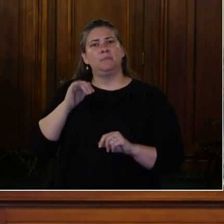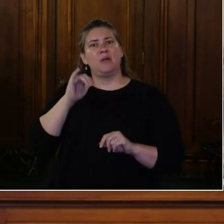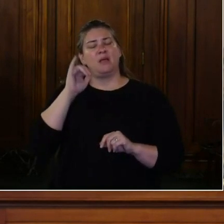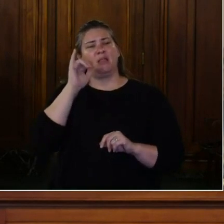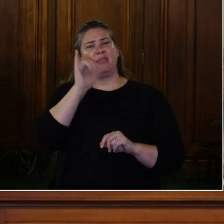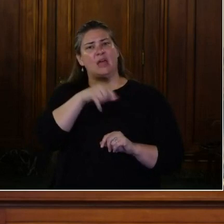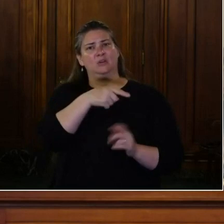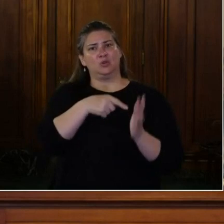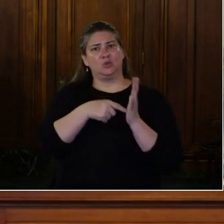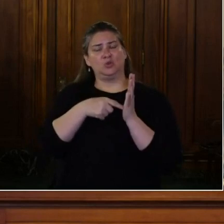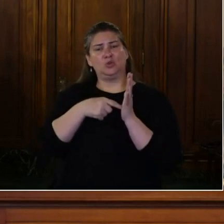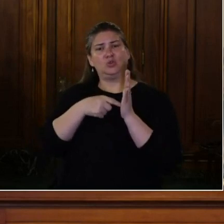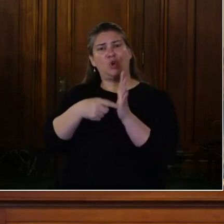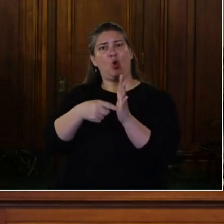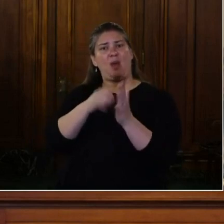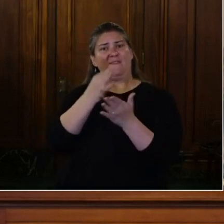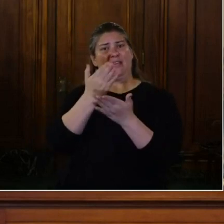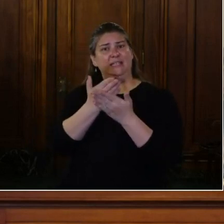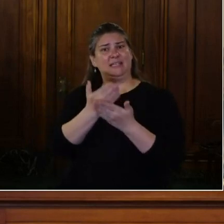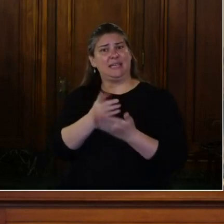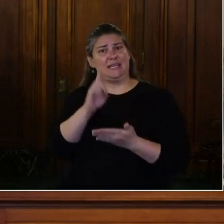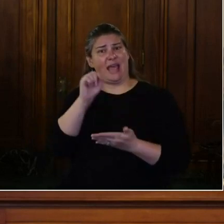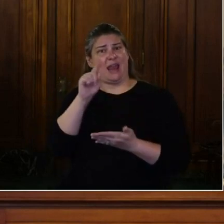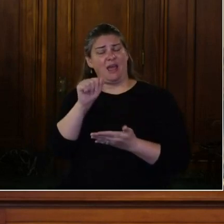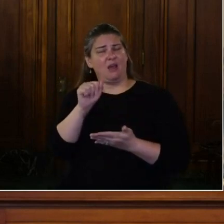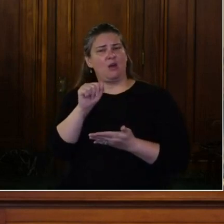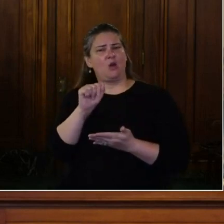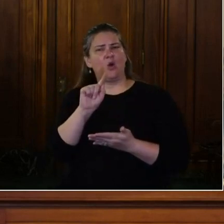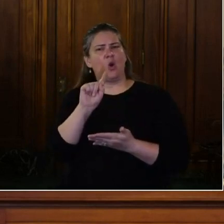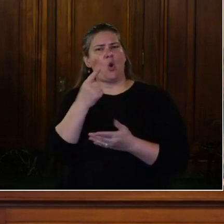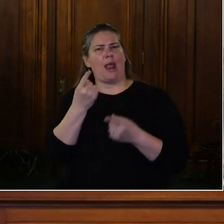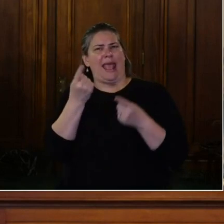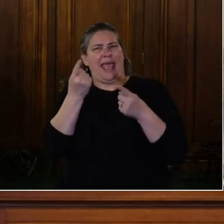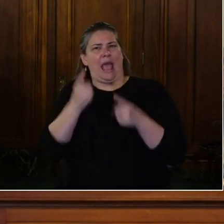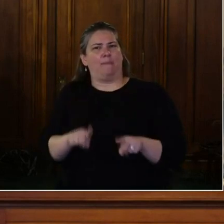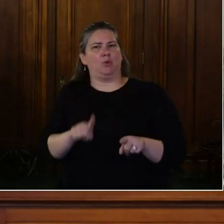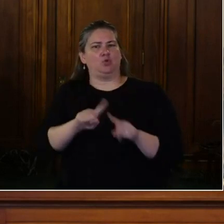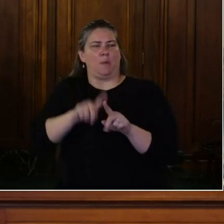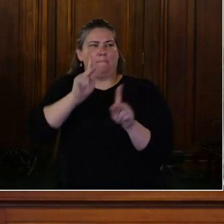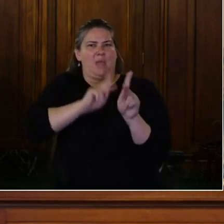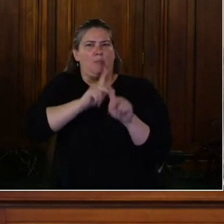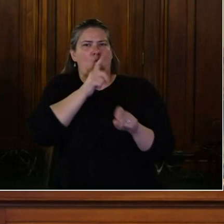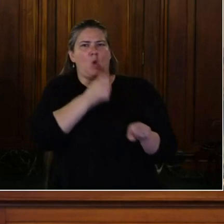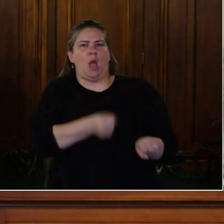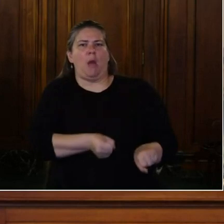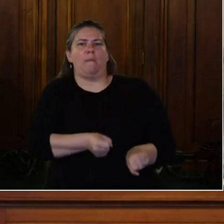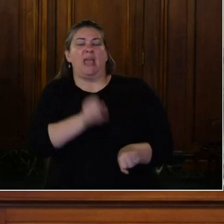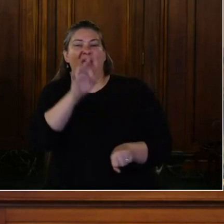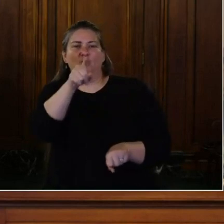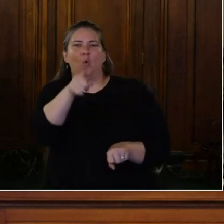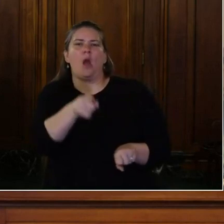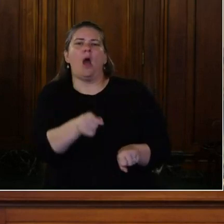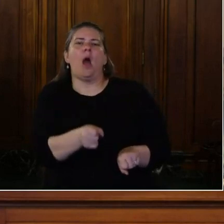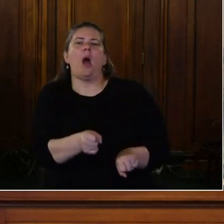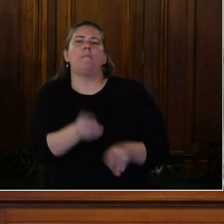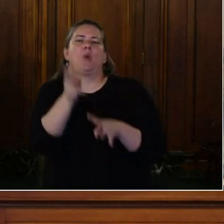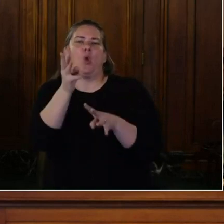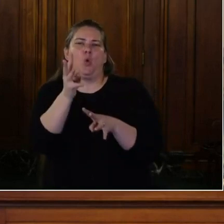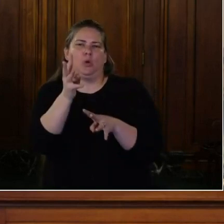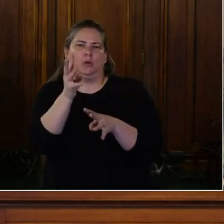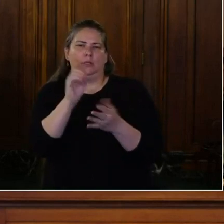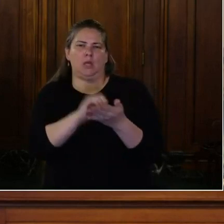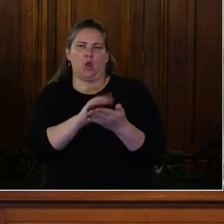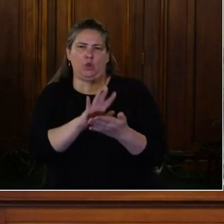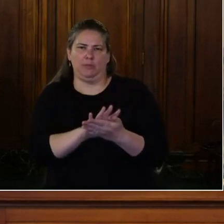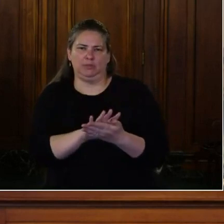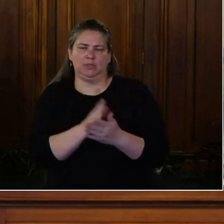revealing of data could have only happened to the individuals who had uploaded identity documents, and that would have been prior